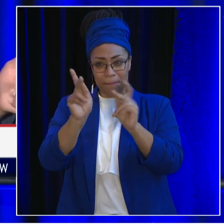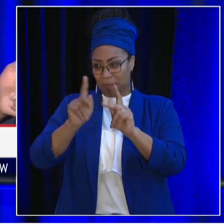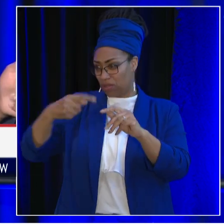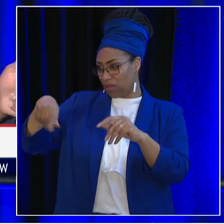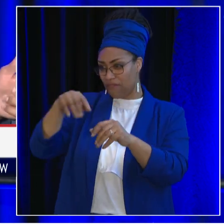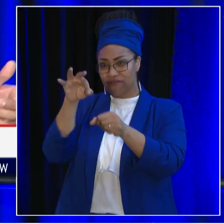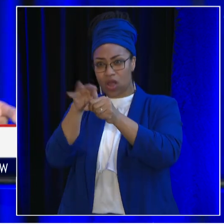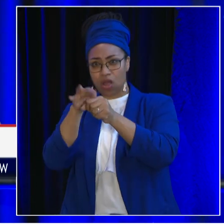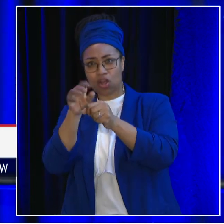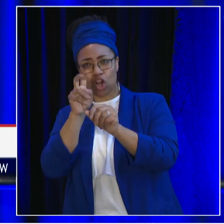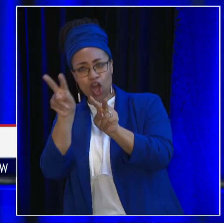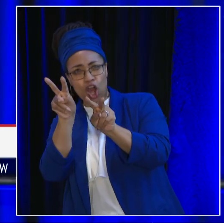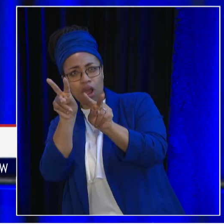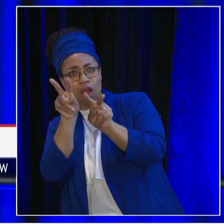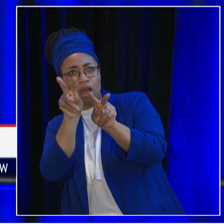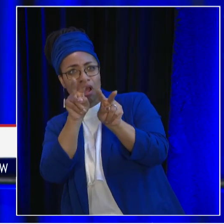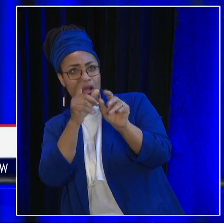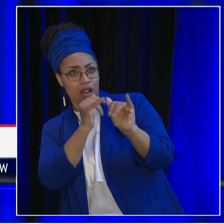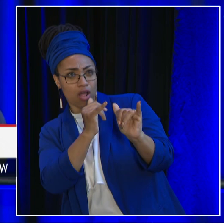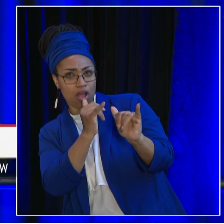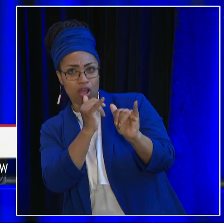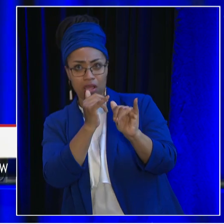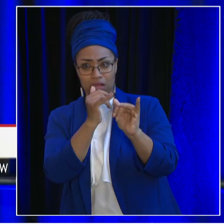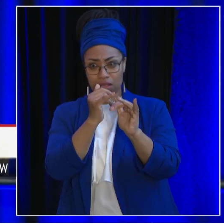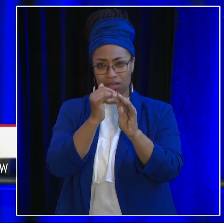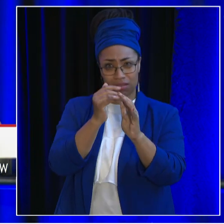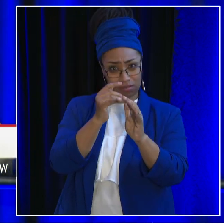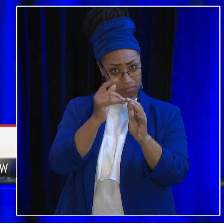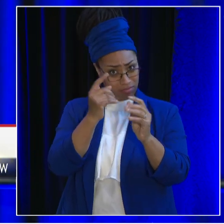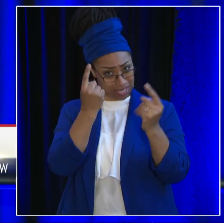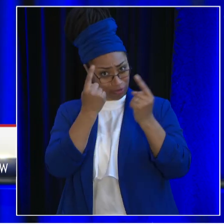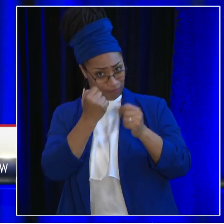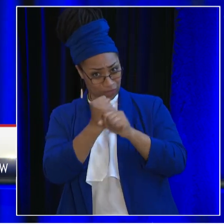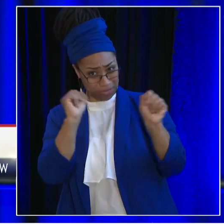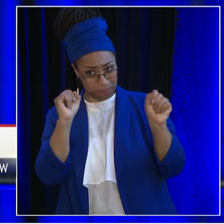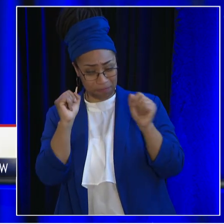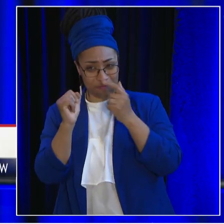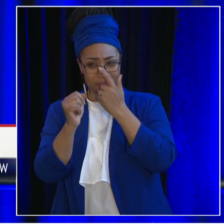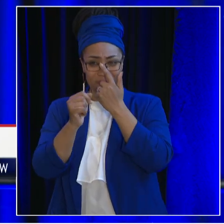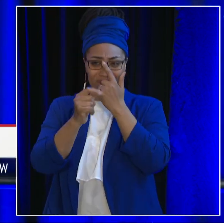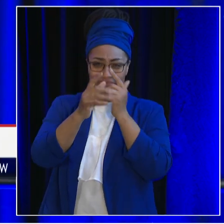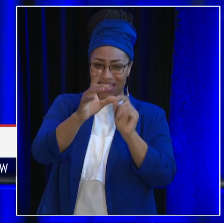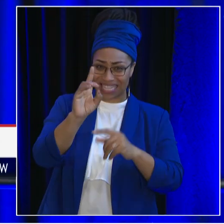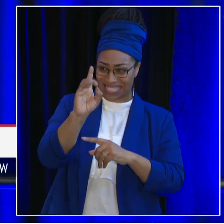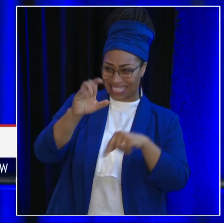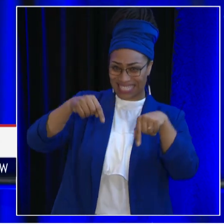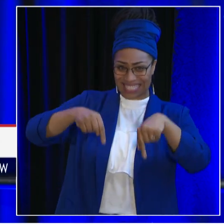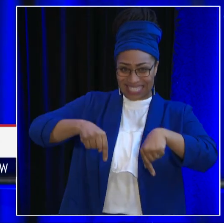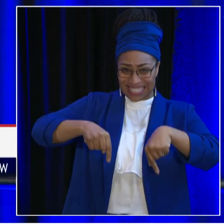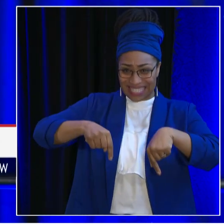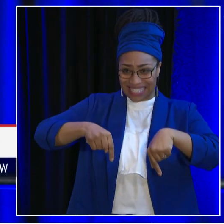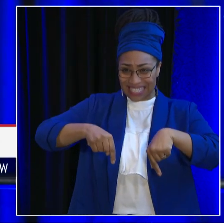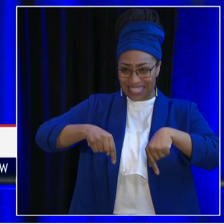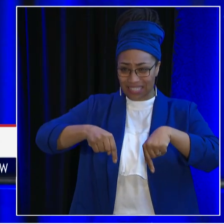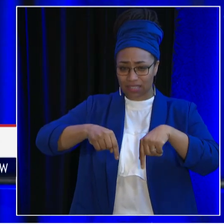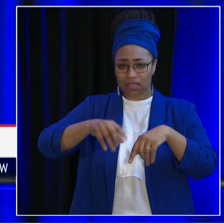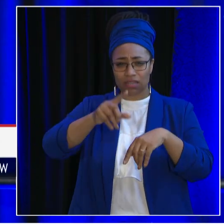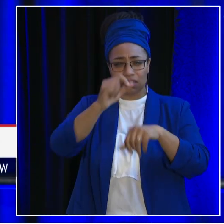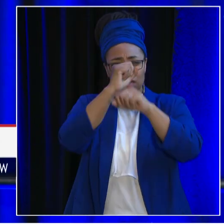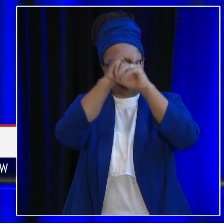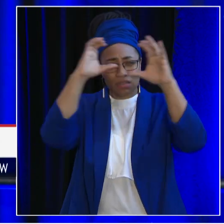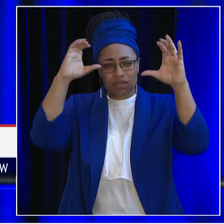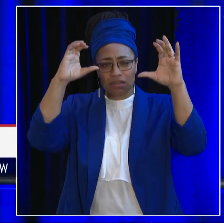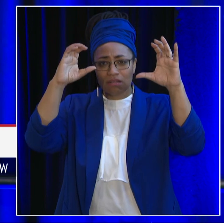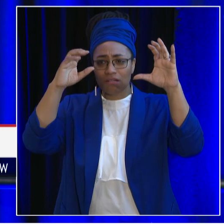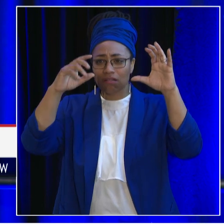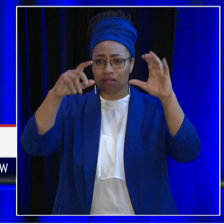freedom? How is not allowing DC the autonomy and governance they deserve